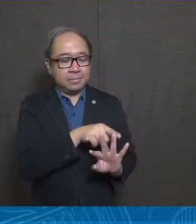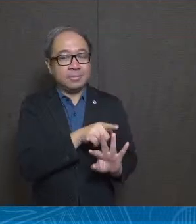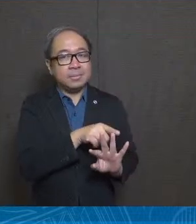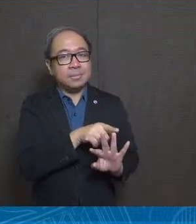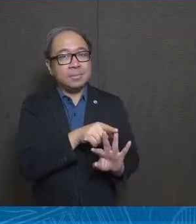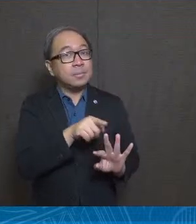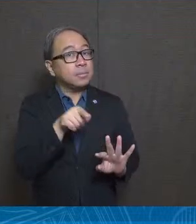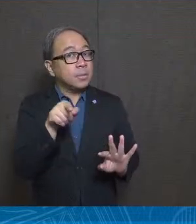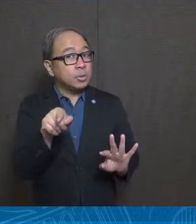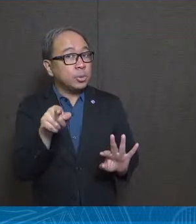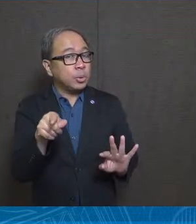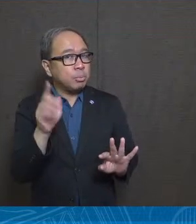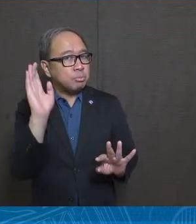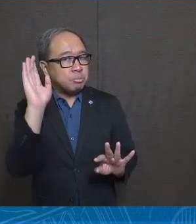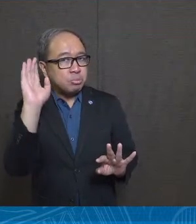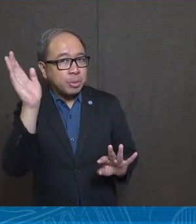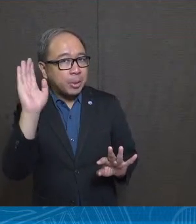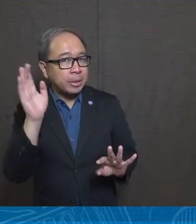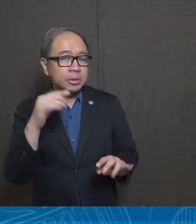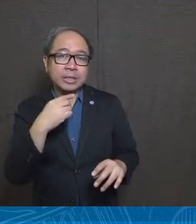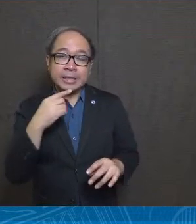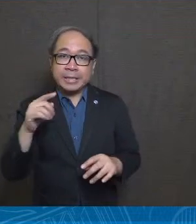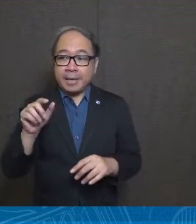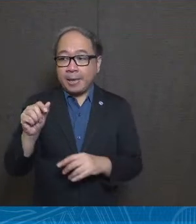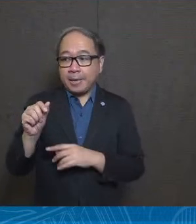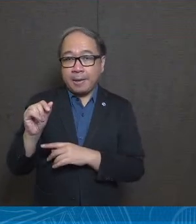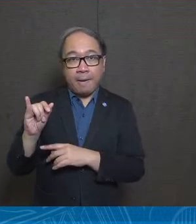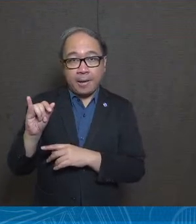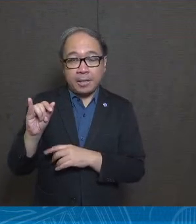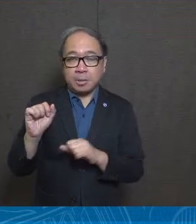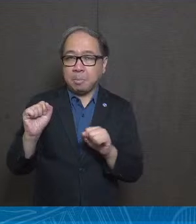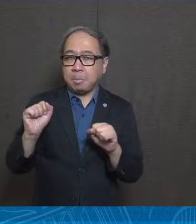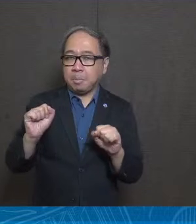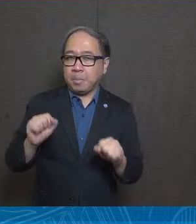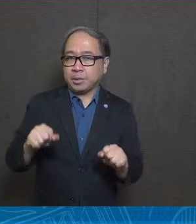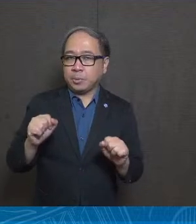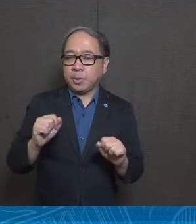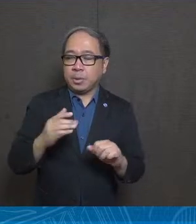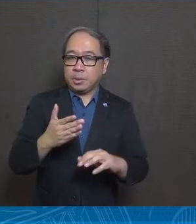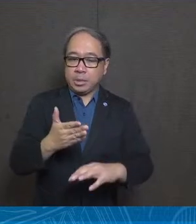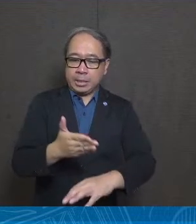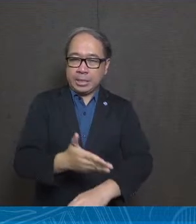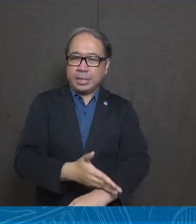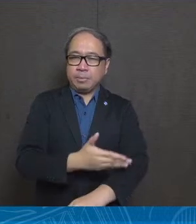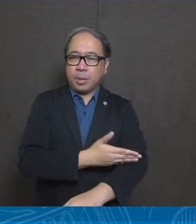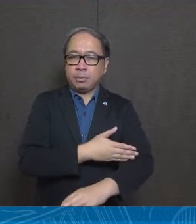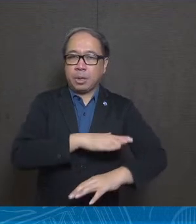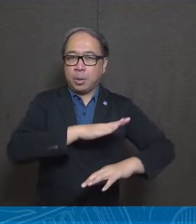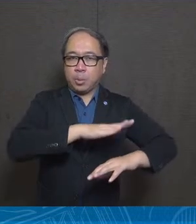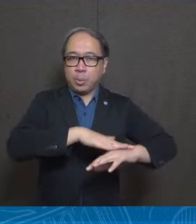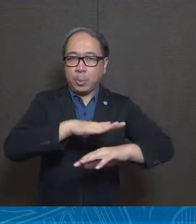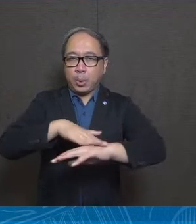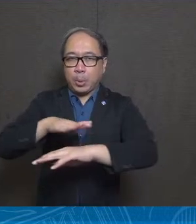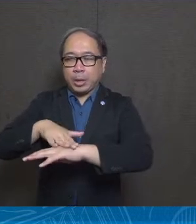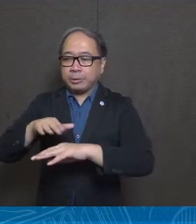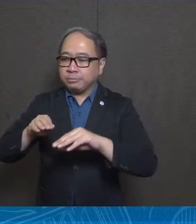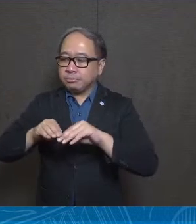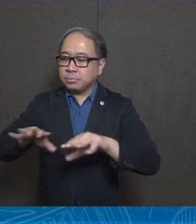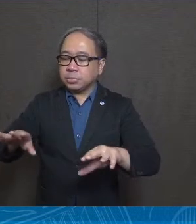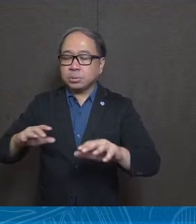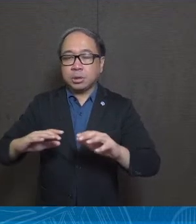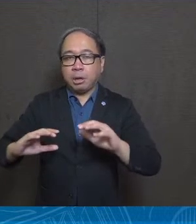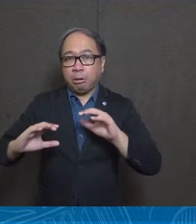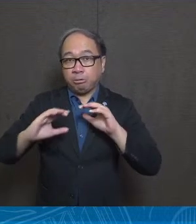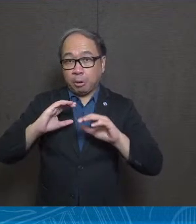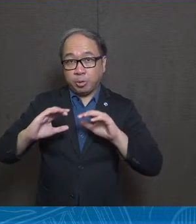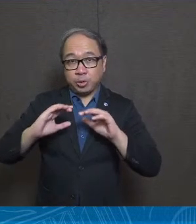you mentioned that generative AI has the potential improving the warning, dissemination, communication. Can